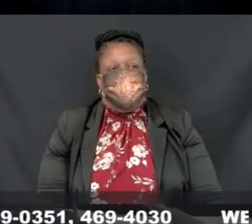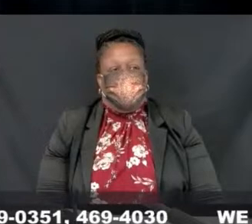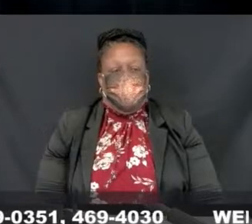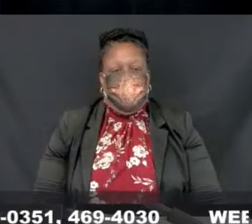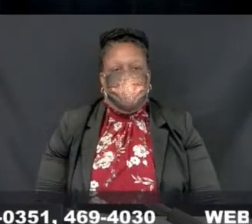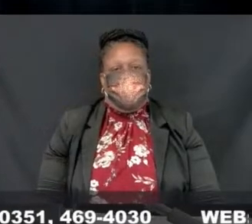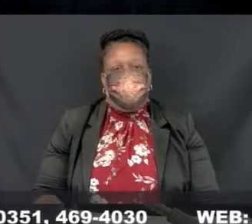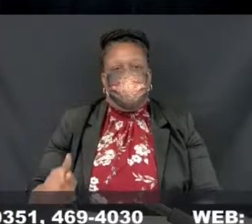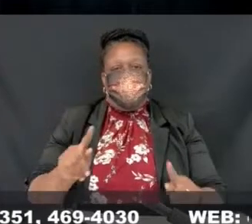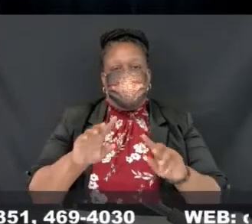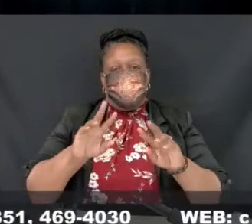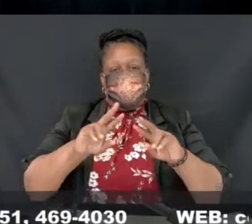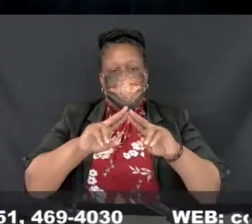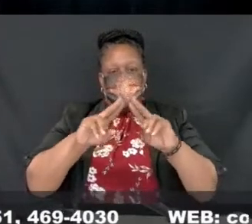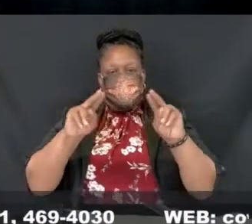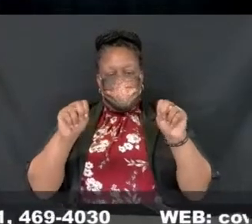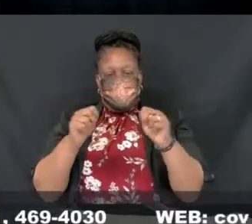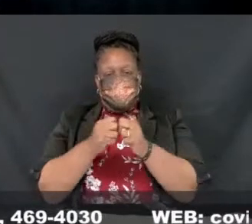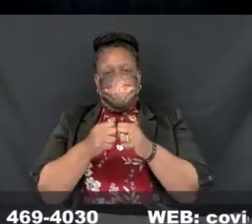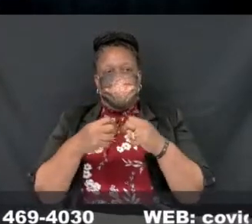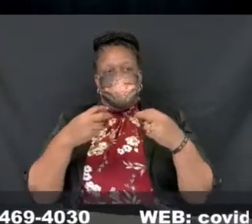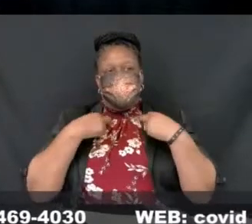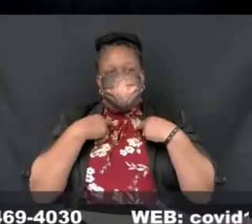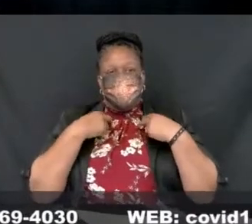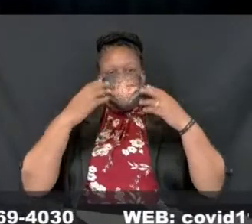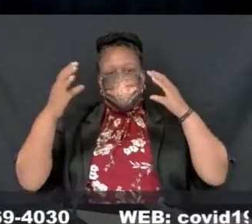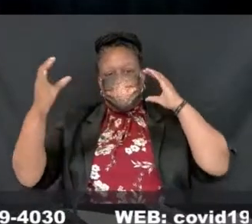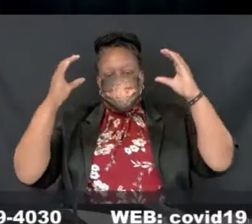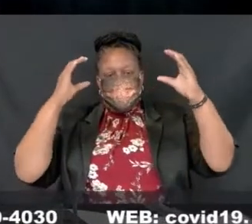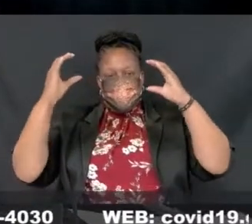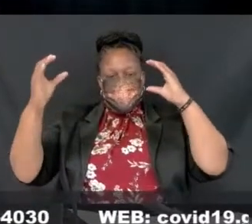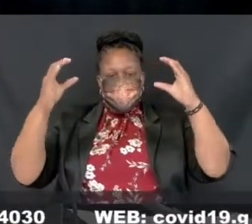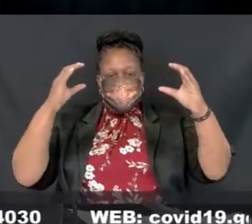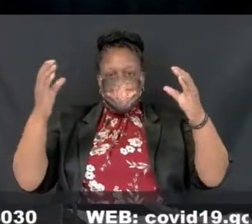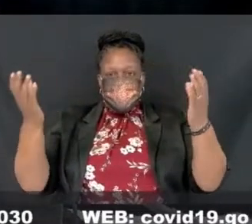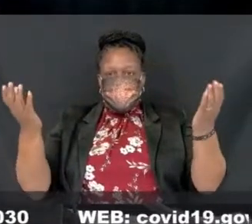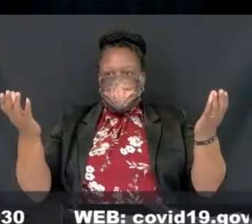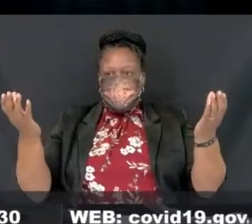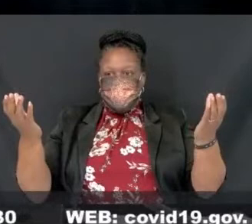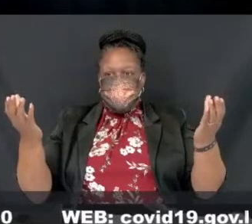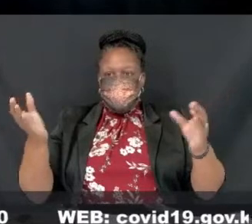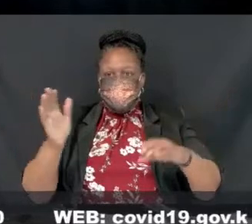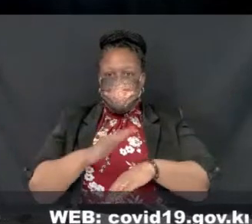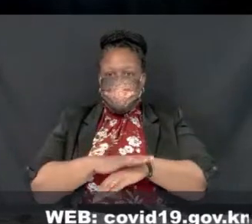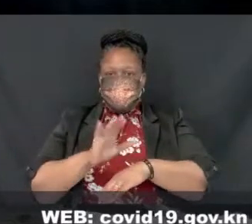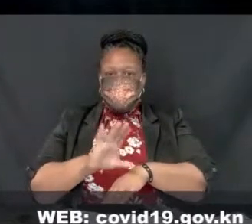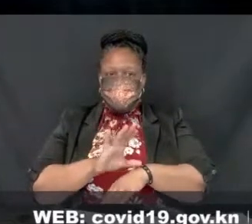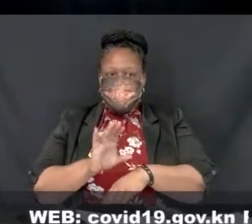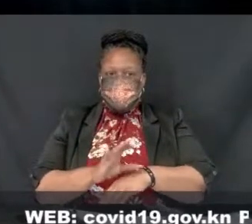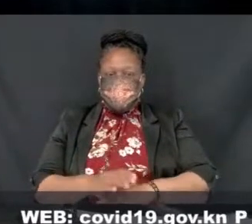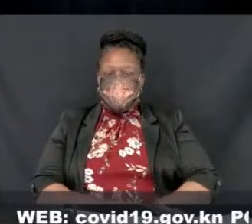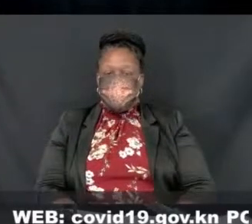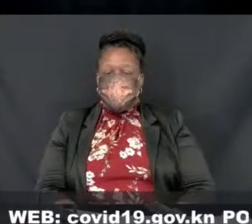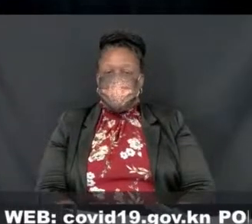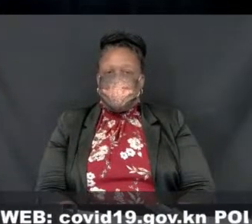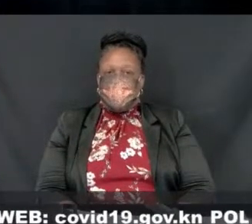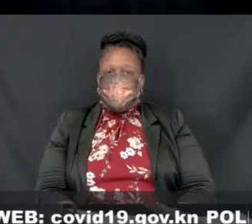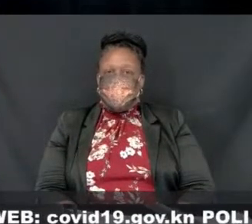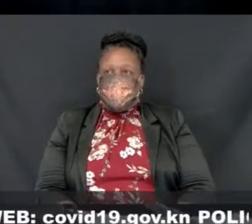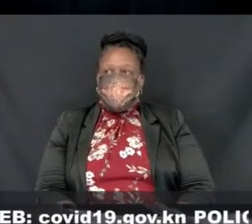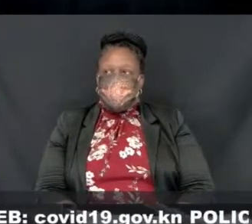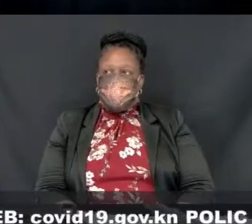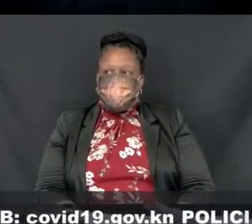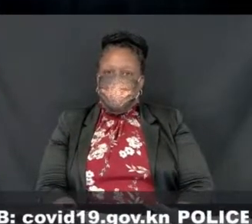kudos to you and your team. We had a massive virtual Culturama. And then behind that came the National Carnival Committee, say,